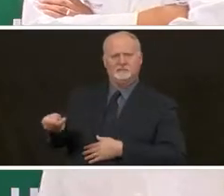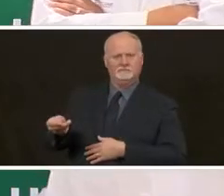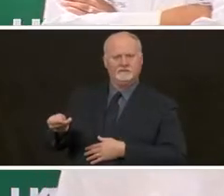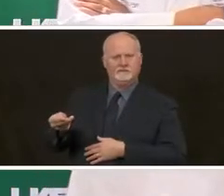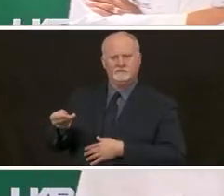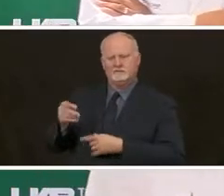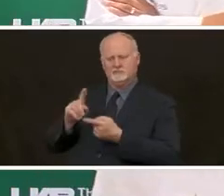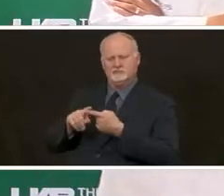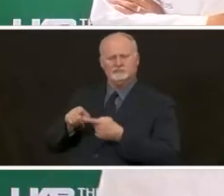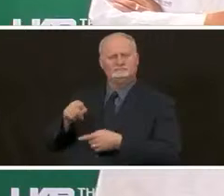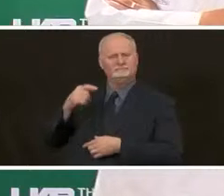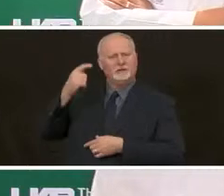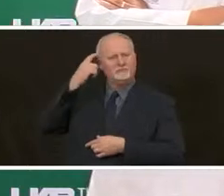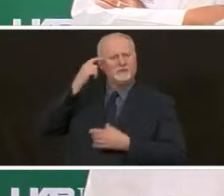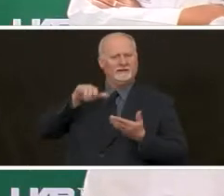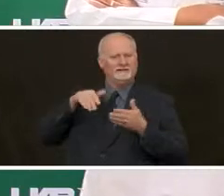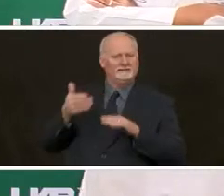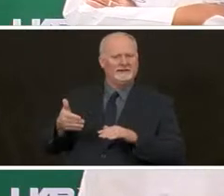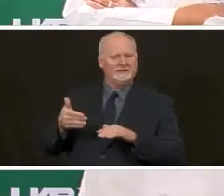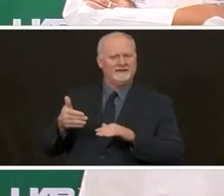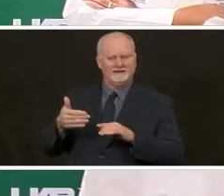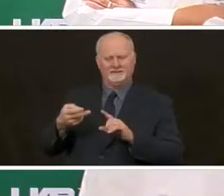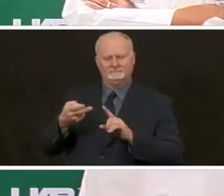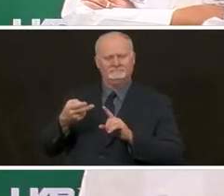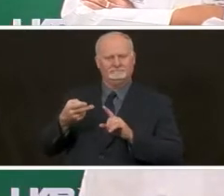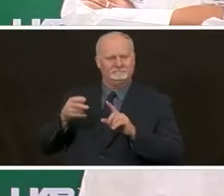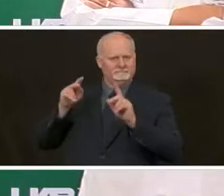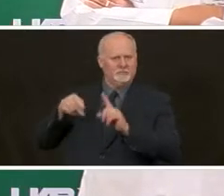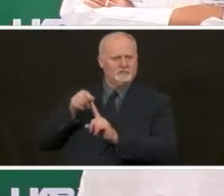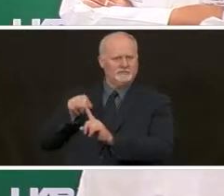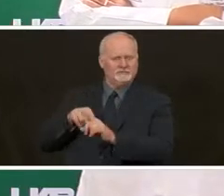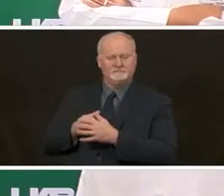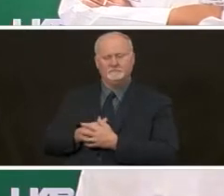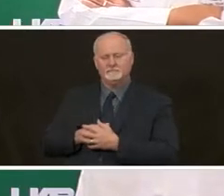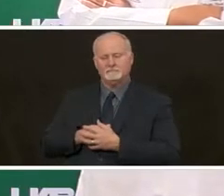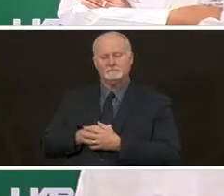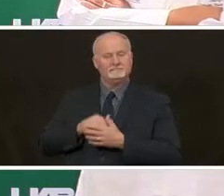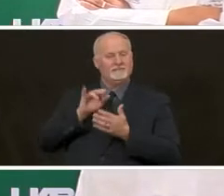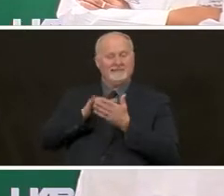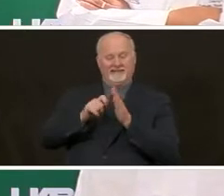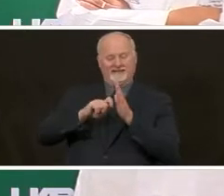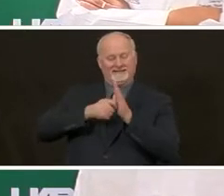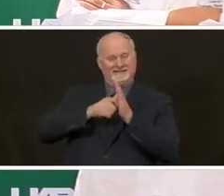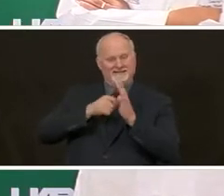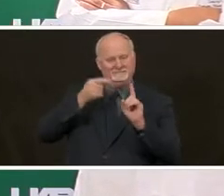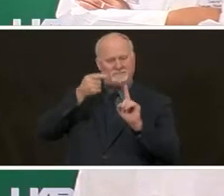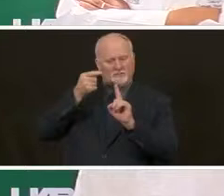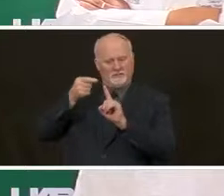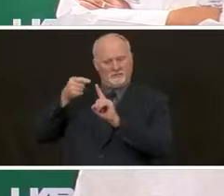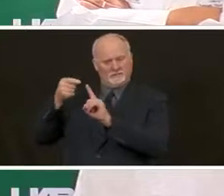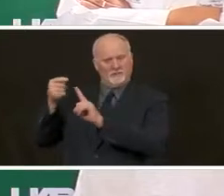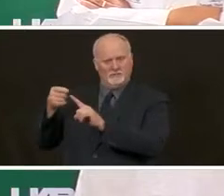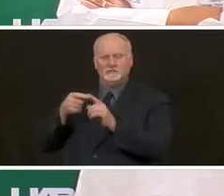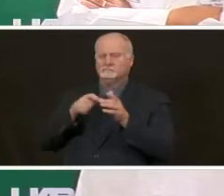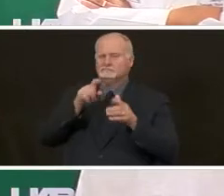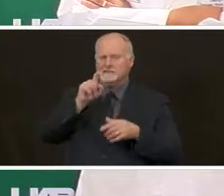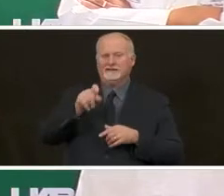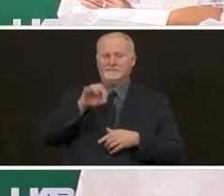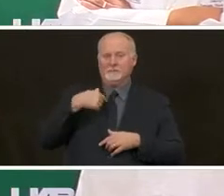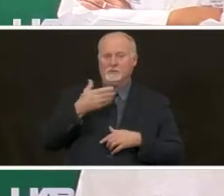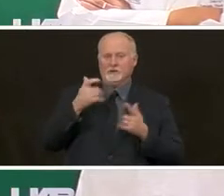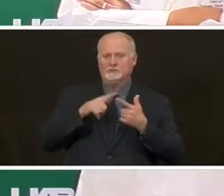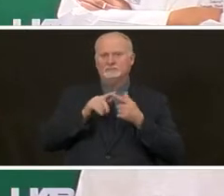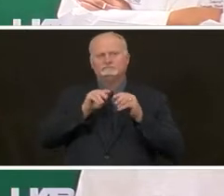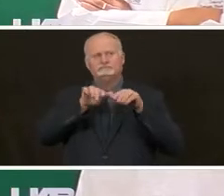human brain-dead recipient. That really tested key operational points that are going to be necessary if we want to extend